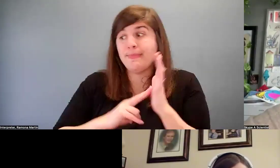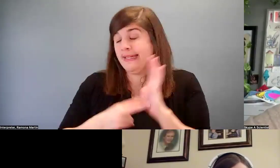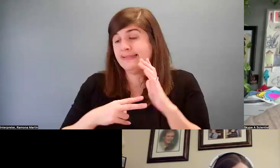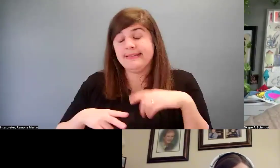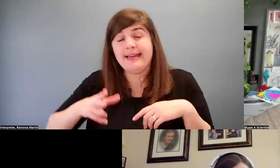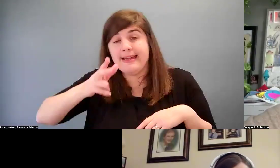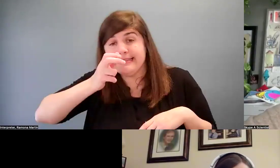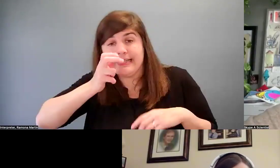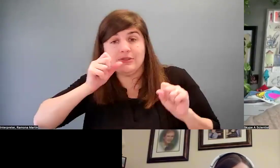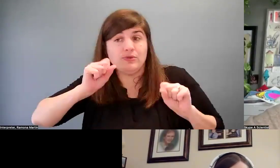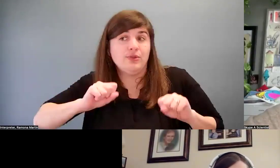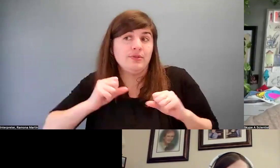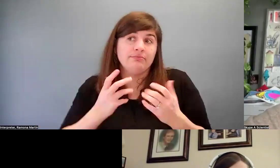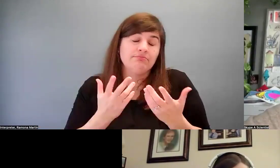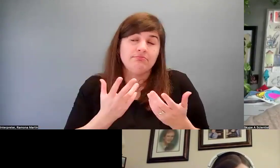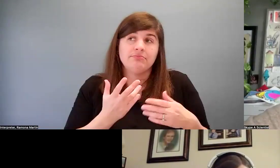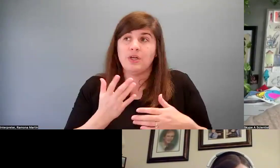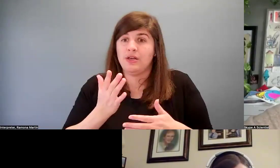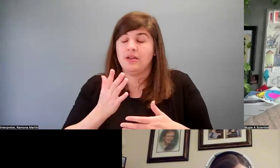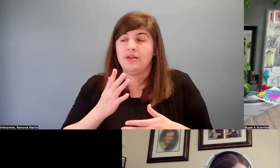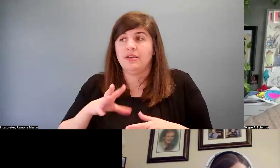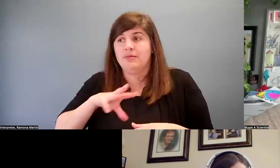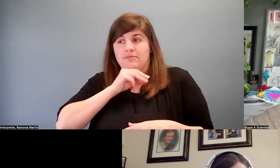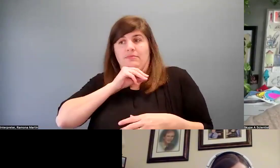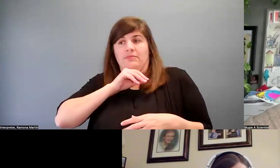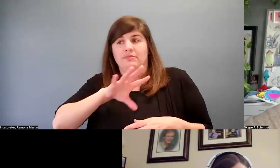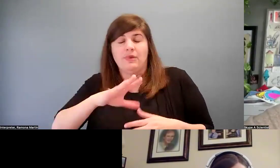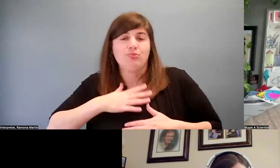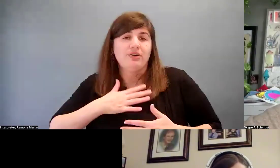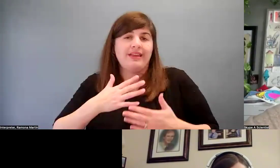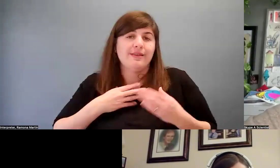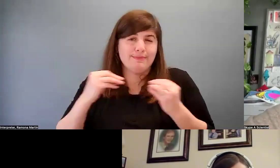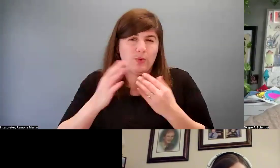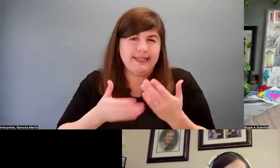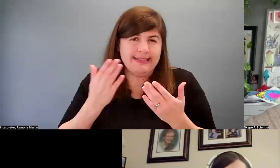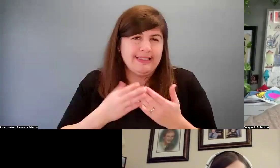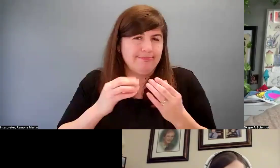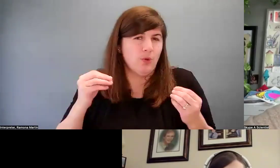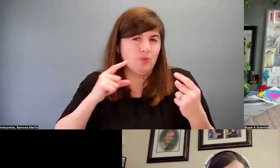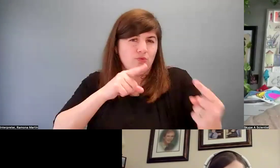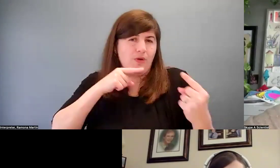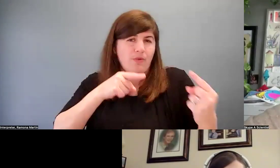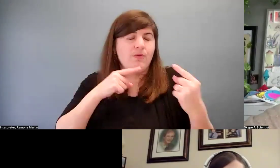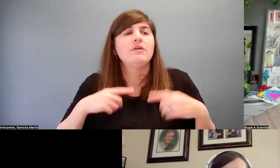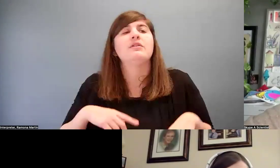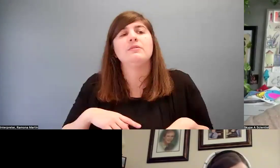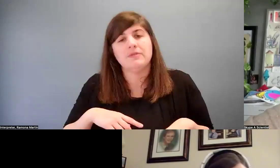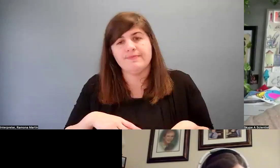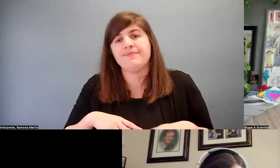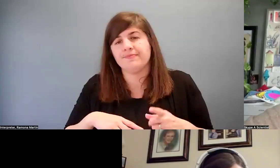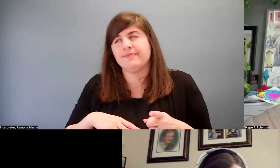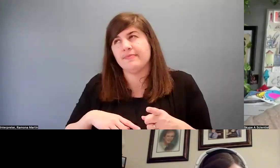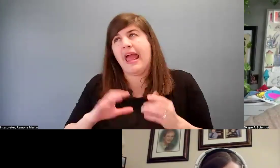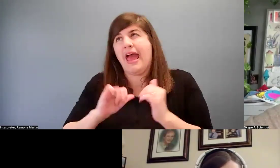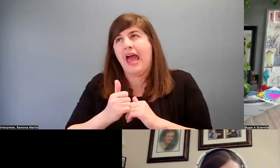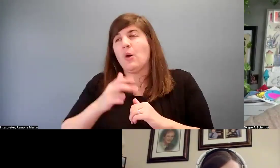could uh, breathe much easier. And uh, Okay, so the way that